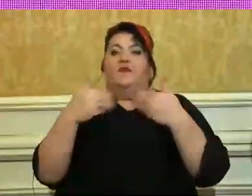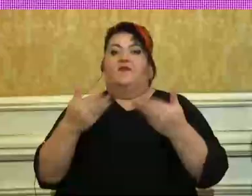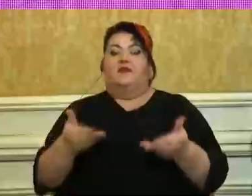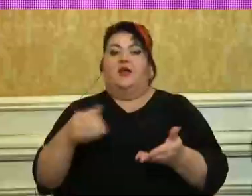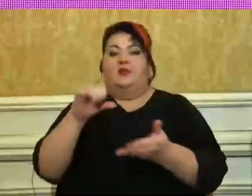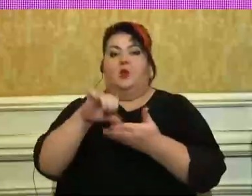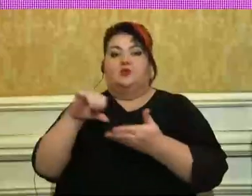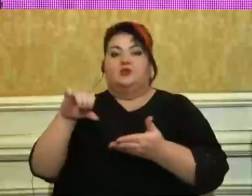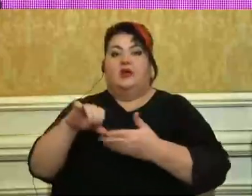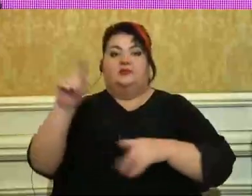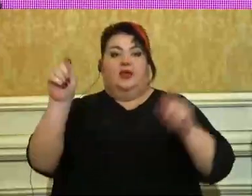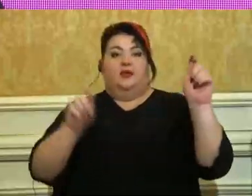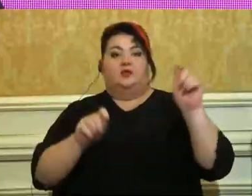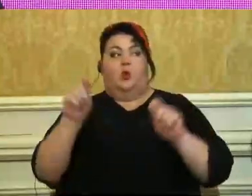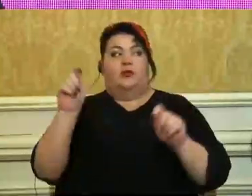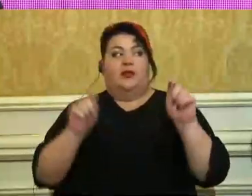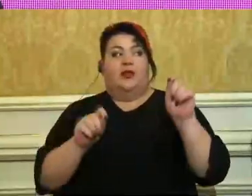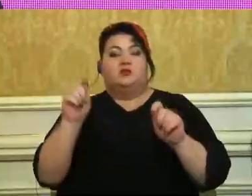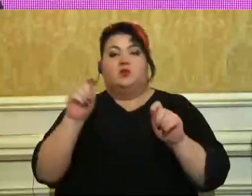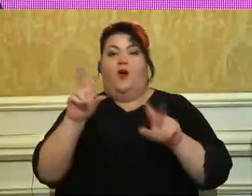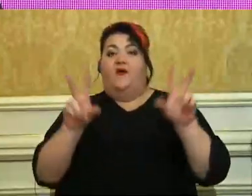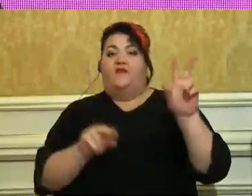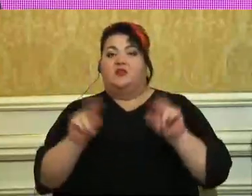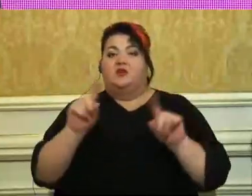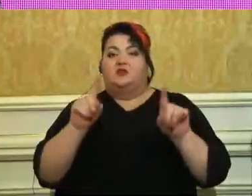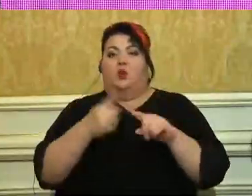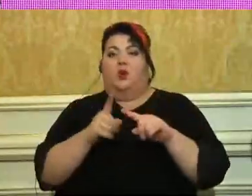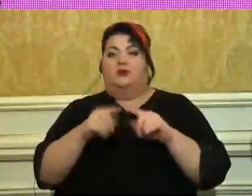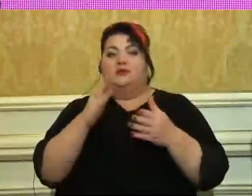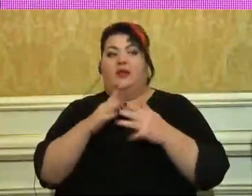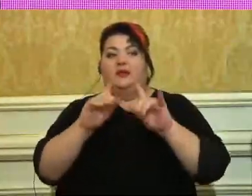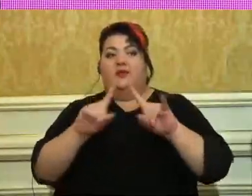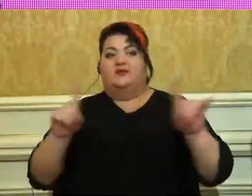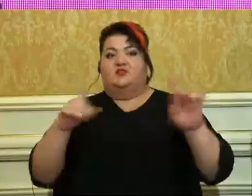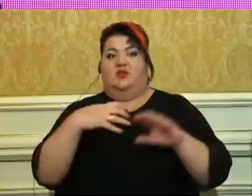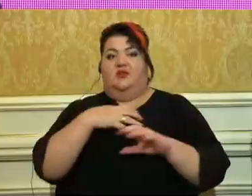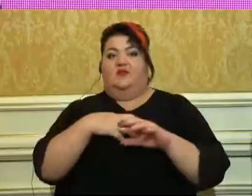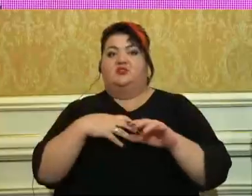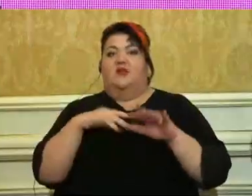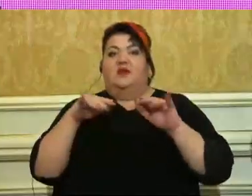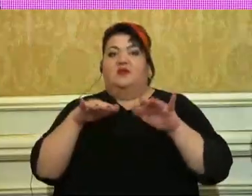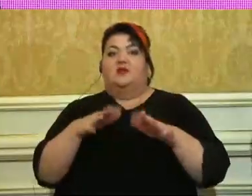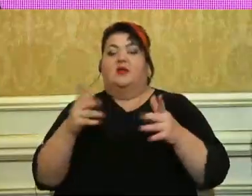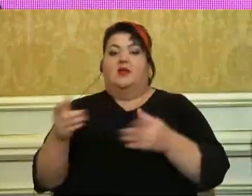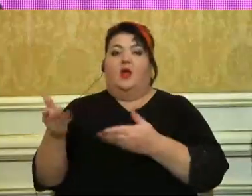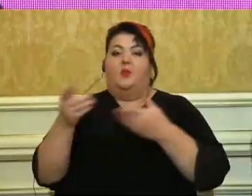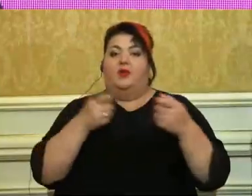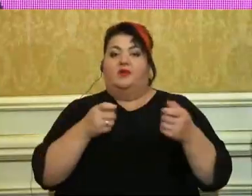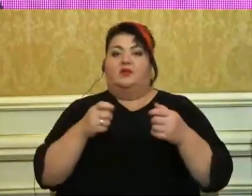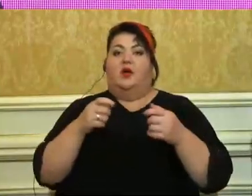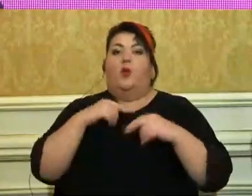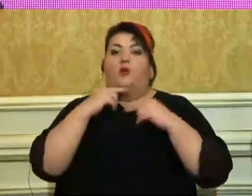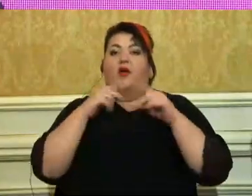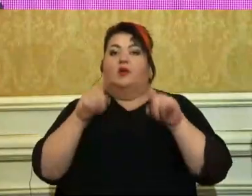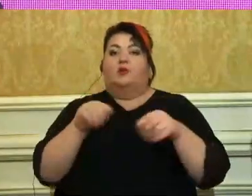time to welcome the participants of this Congress. And I think this is an extremely important event which attracts a